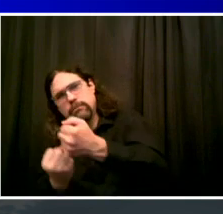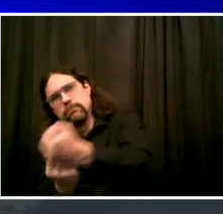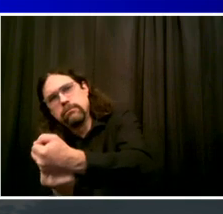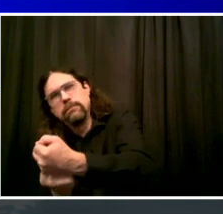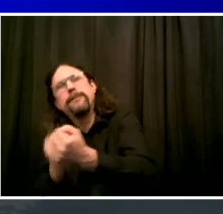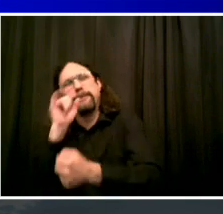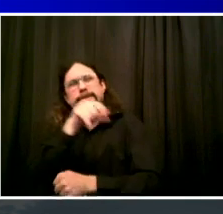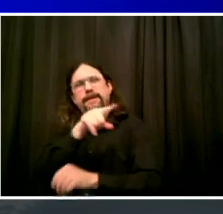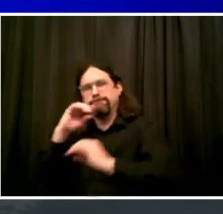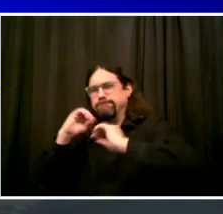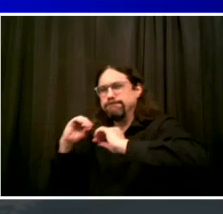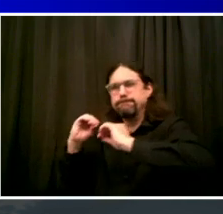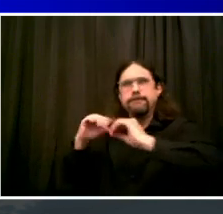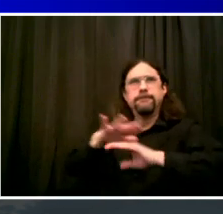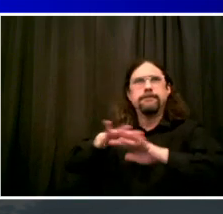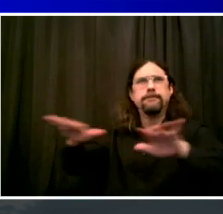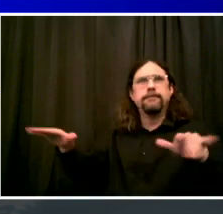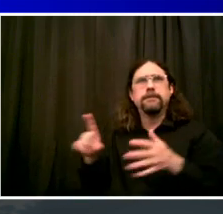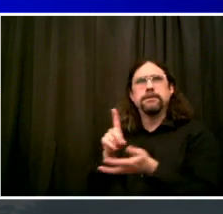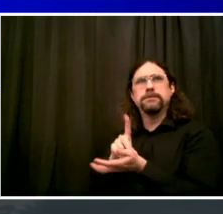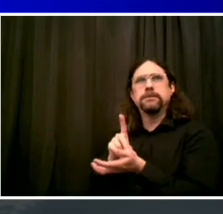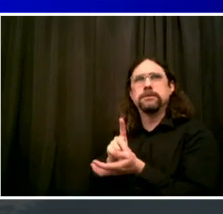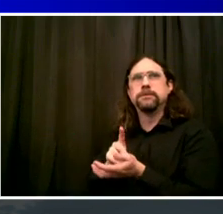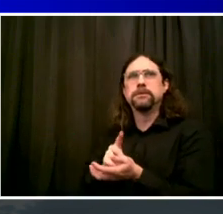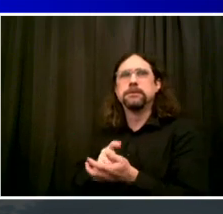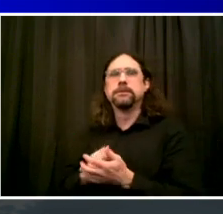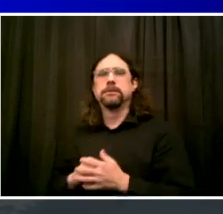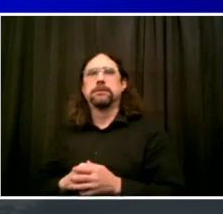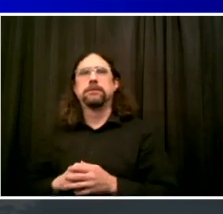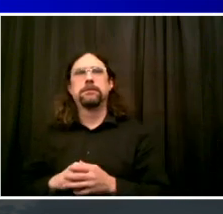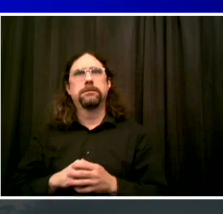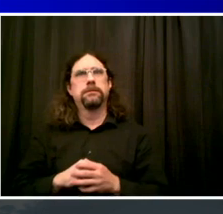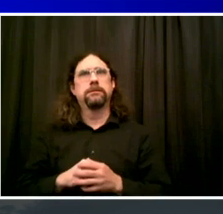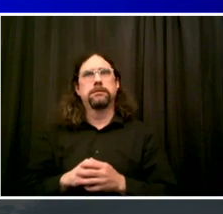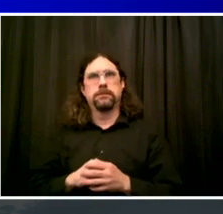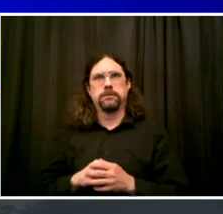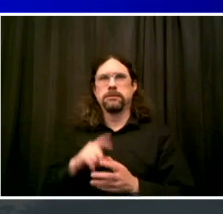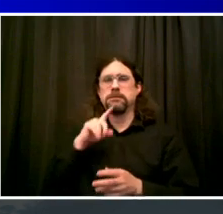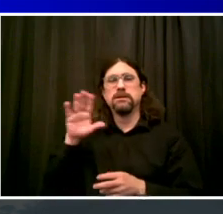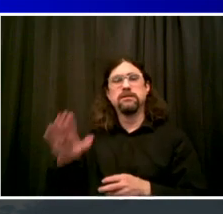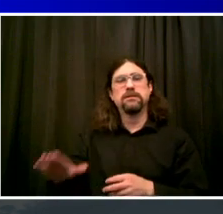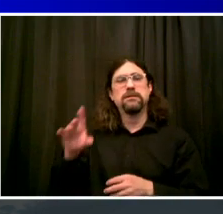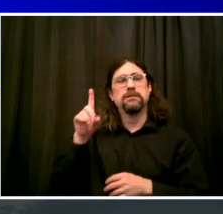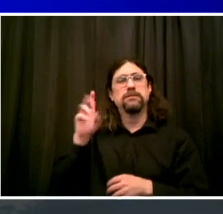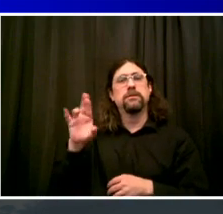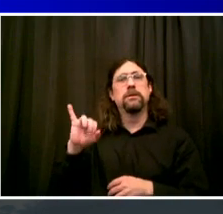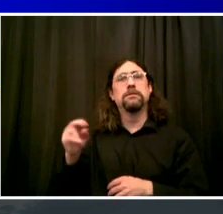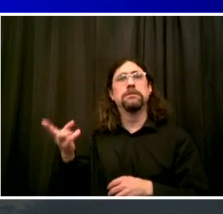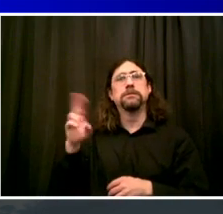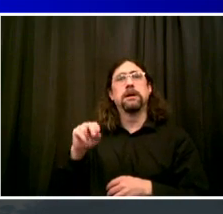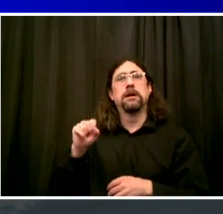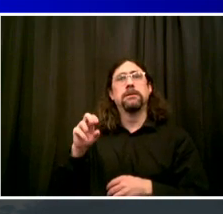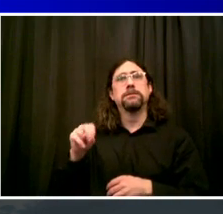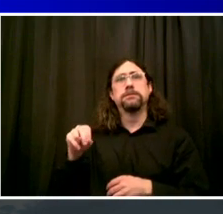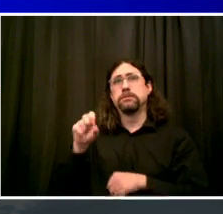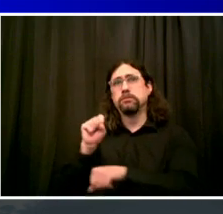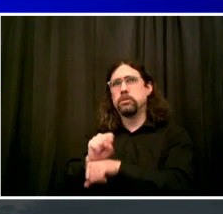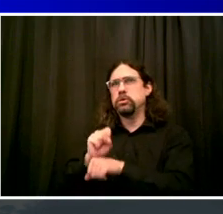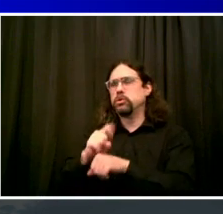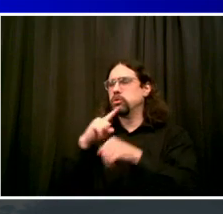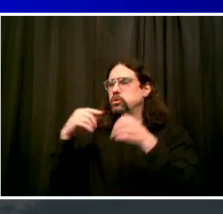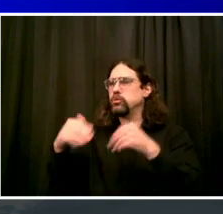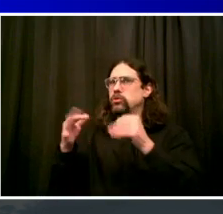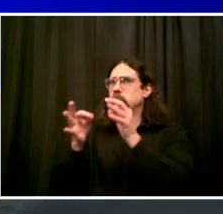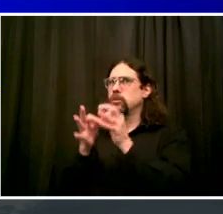can go home safely. Every piece of the equation has to be covered. So Amanda brings that mindset, that history, that